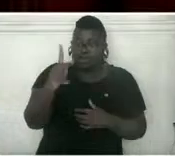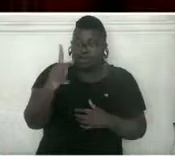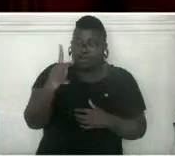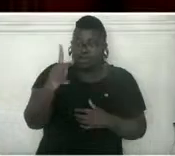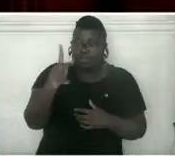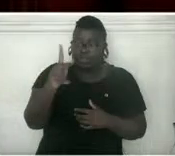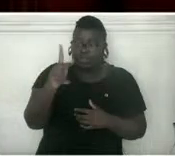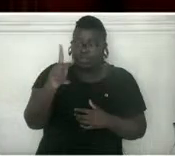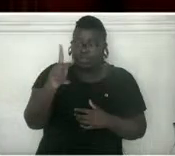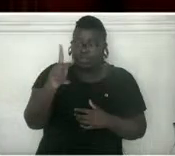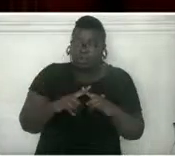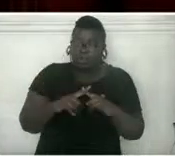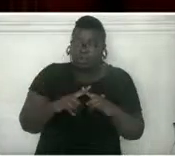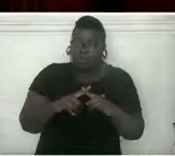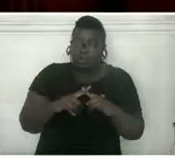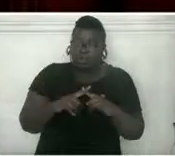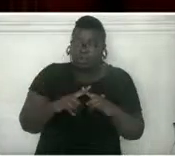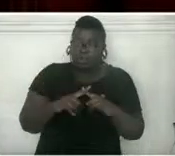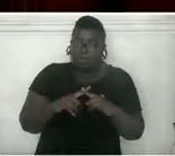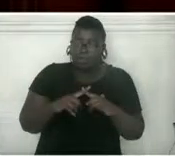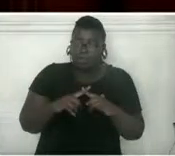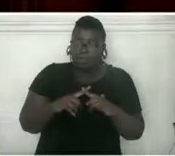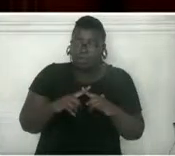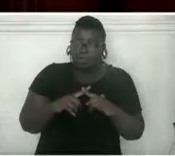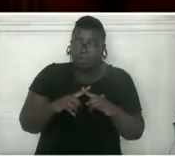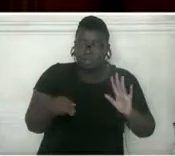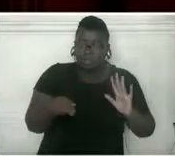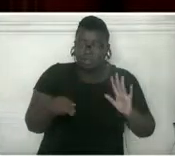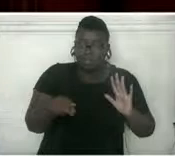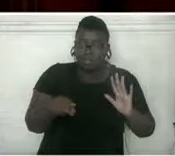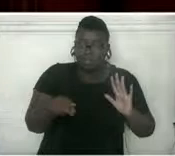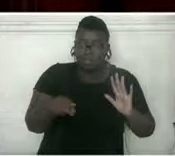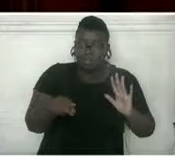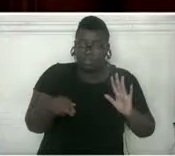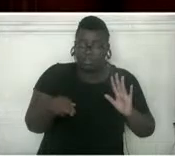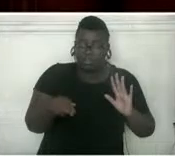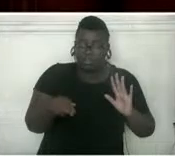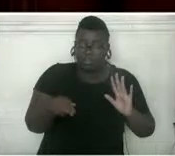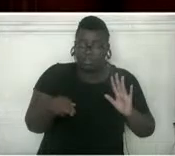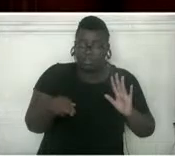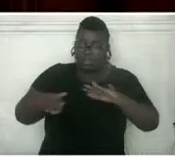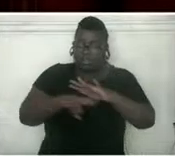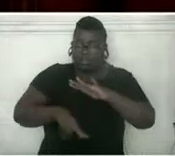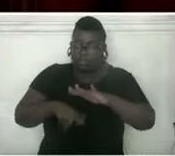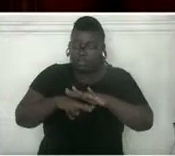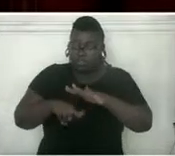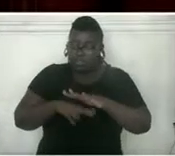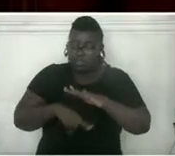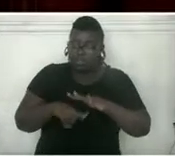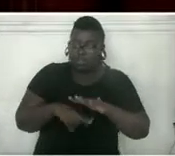leverage comparative advantages of various regions, including